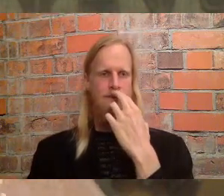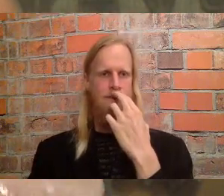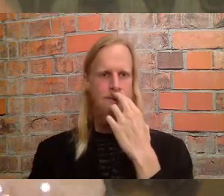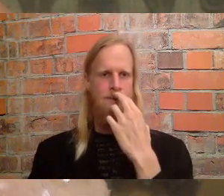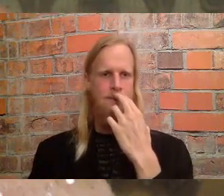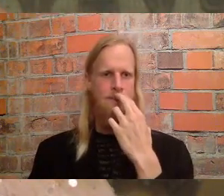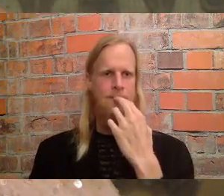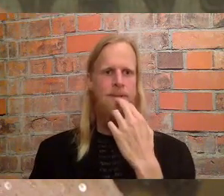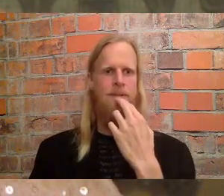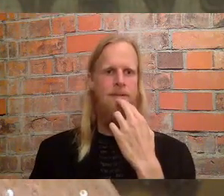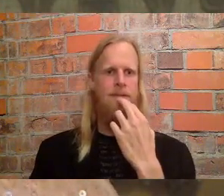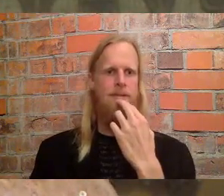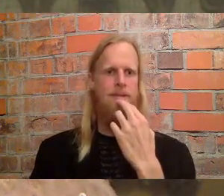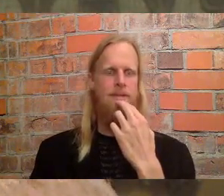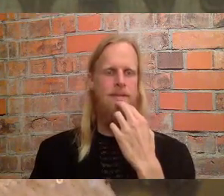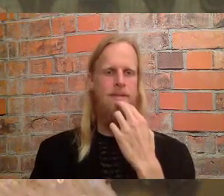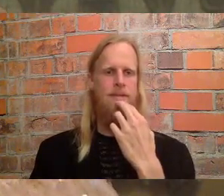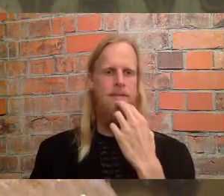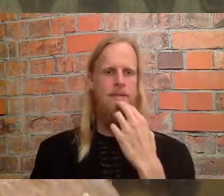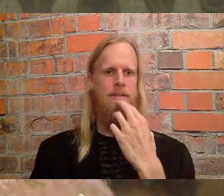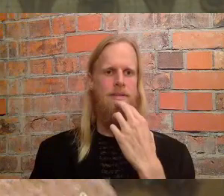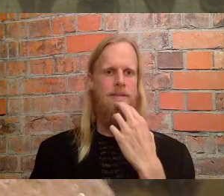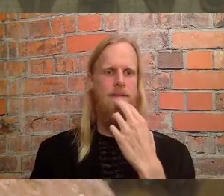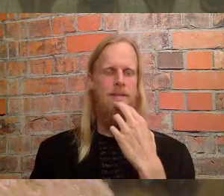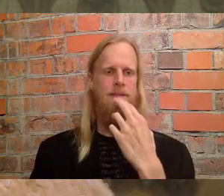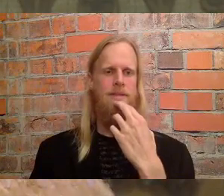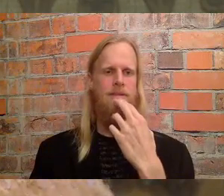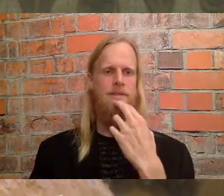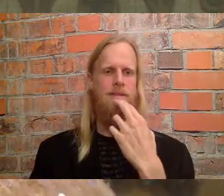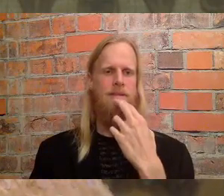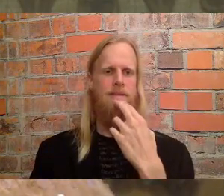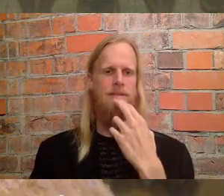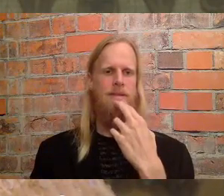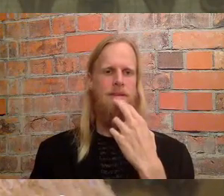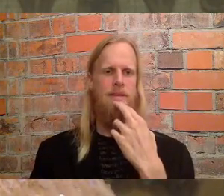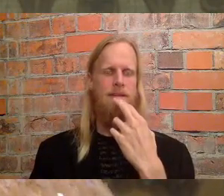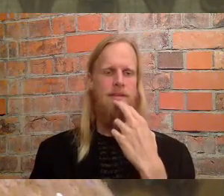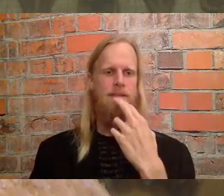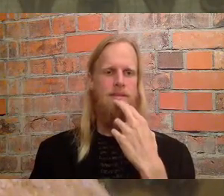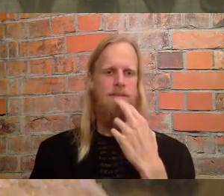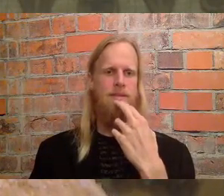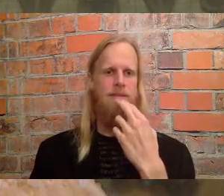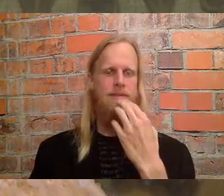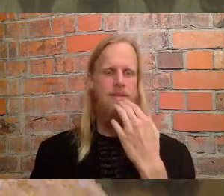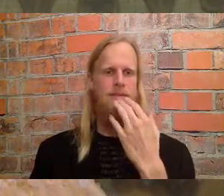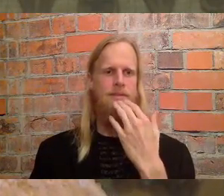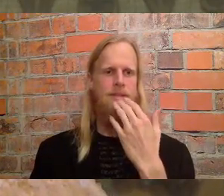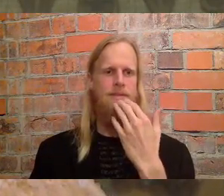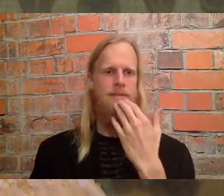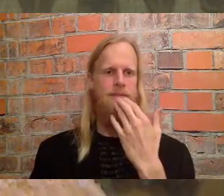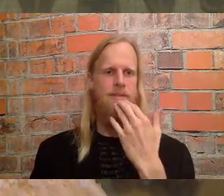Tapping under the lips, and in doing so, serve my true self.